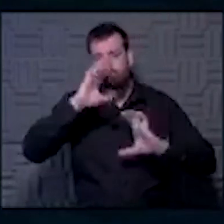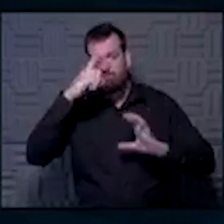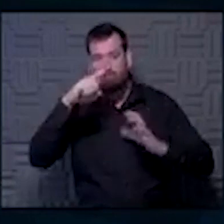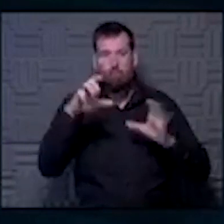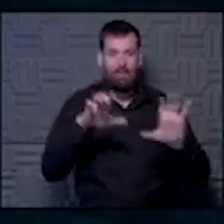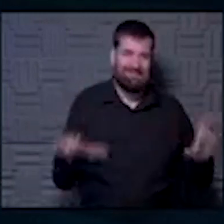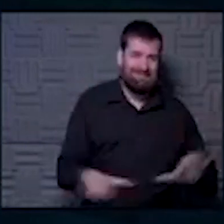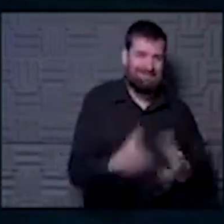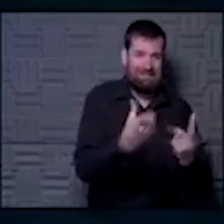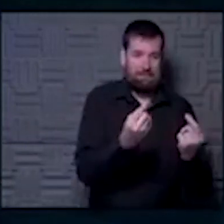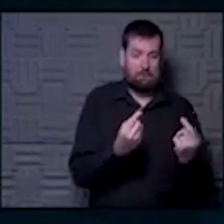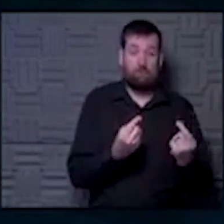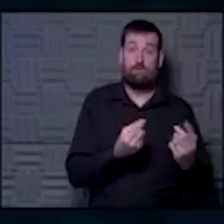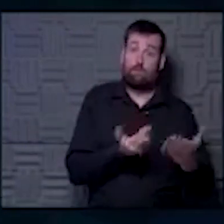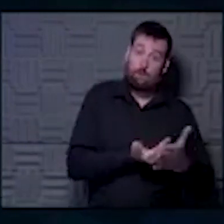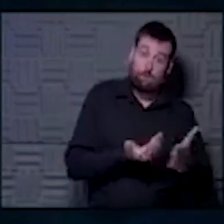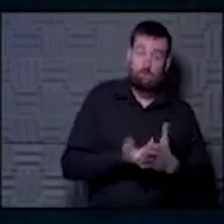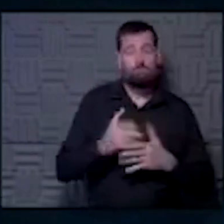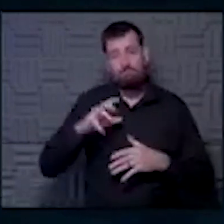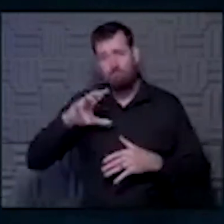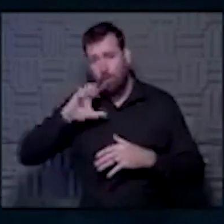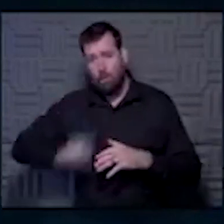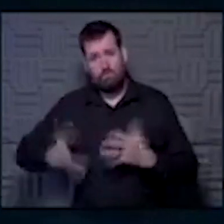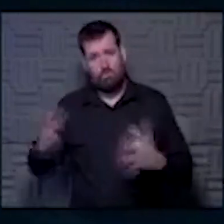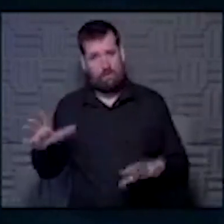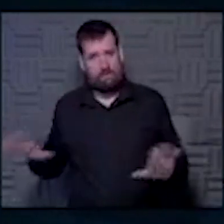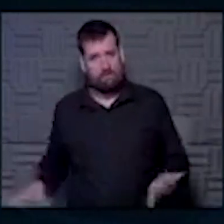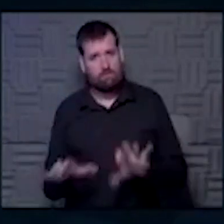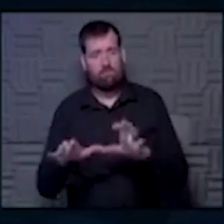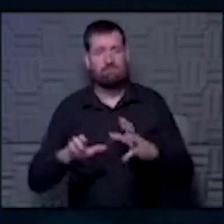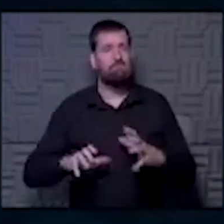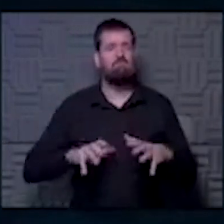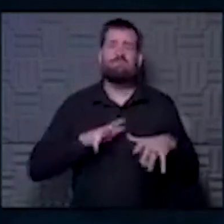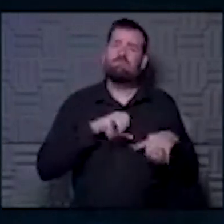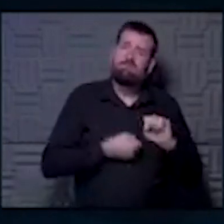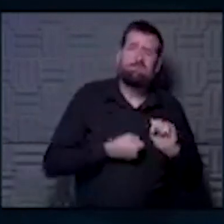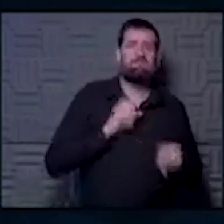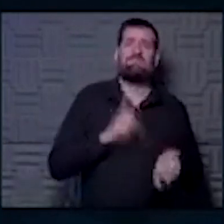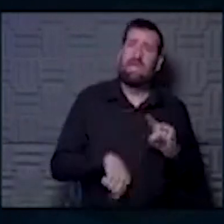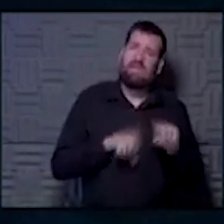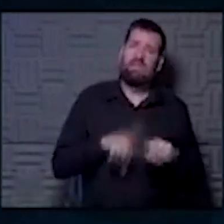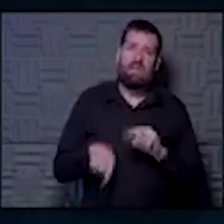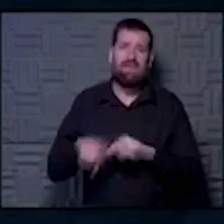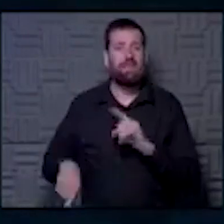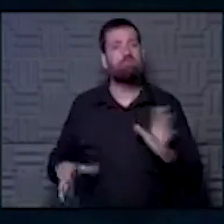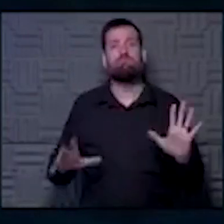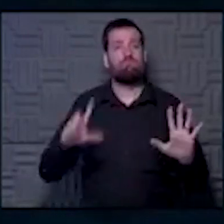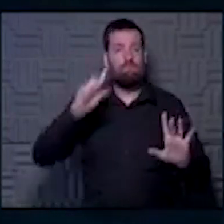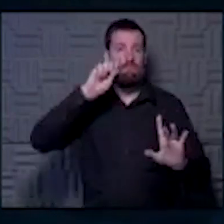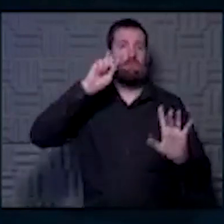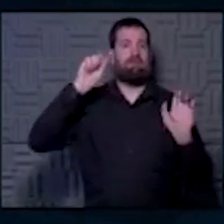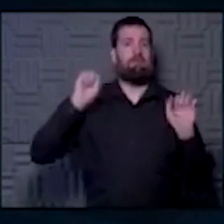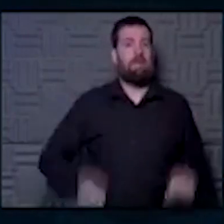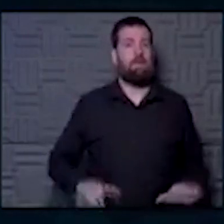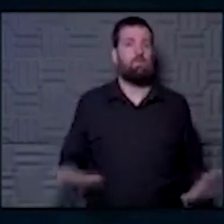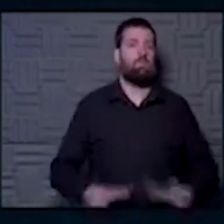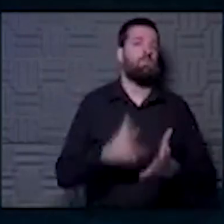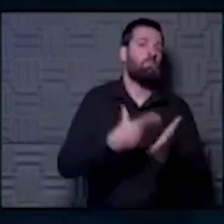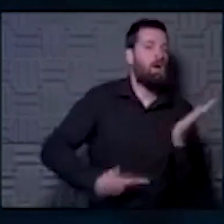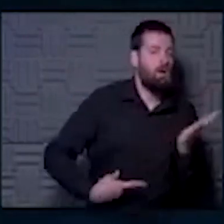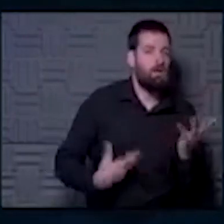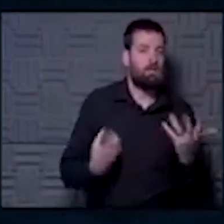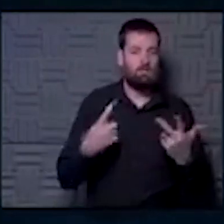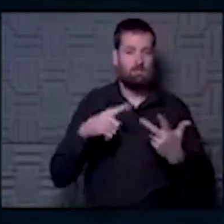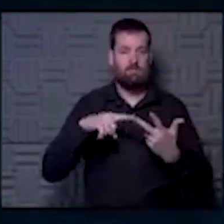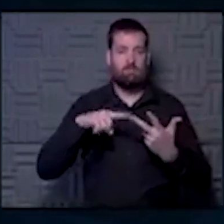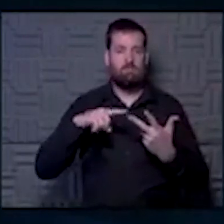and old that will help fulfill you. Don't just mourn what you can't do. Think about what you can do. Then tip number 3, and I